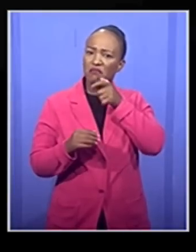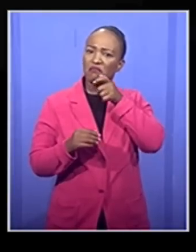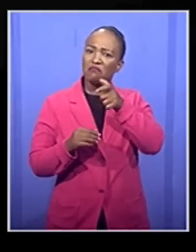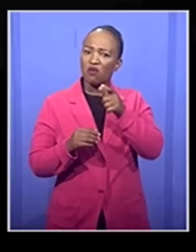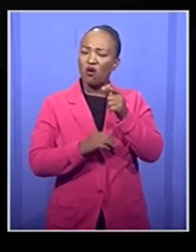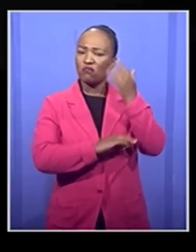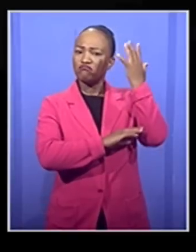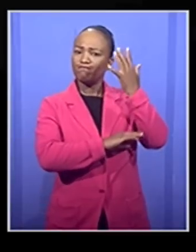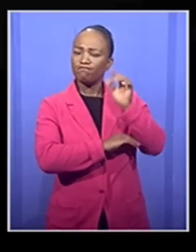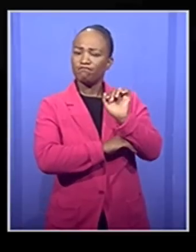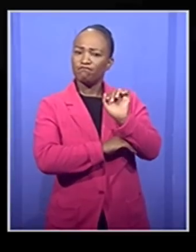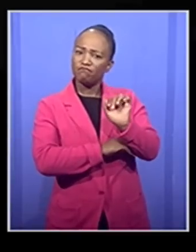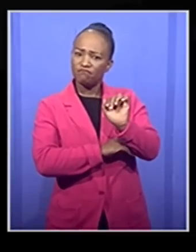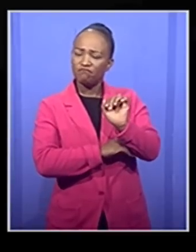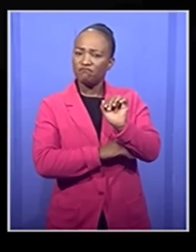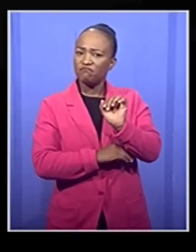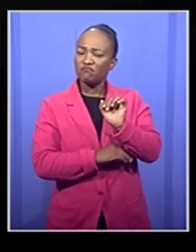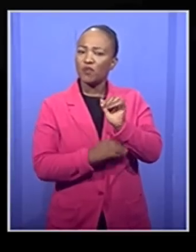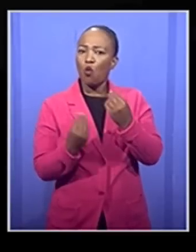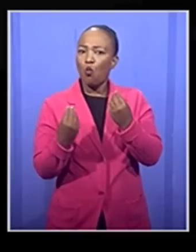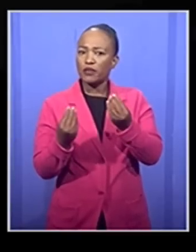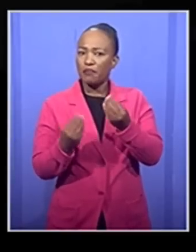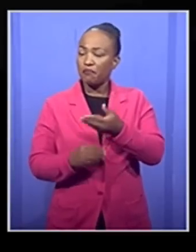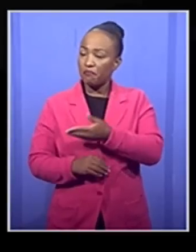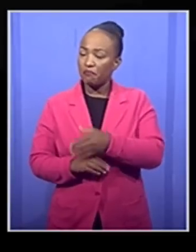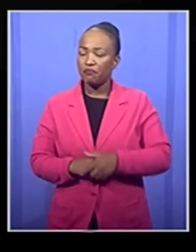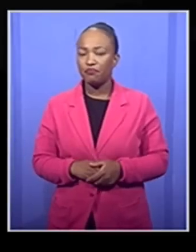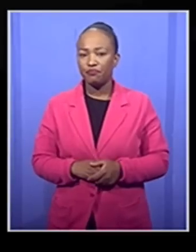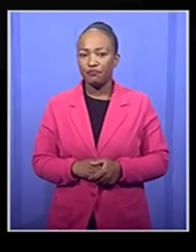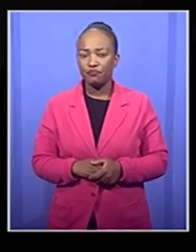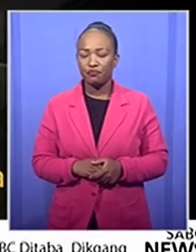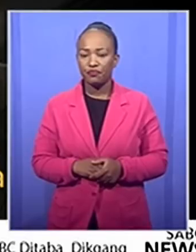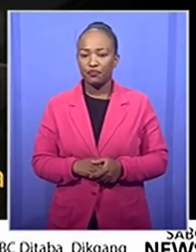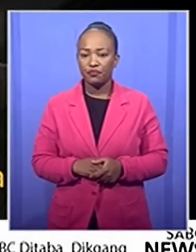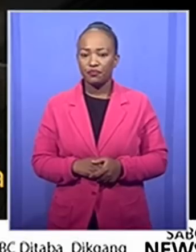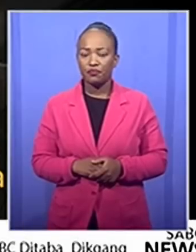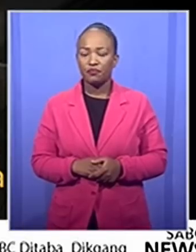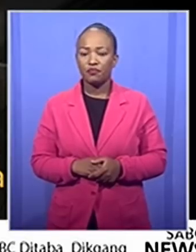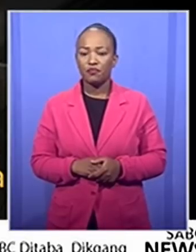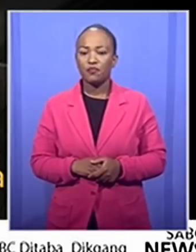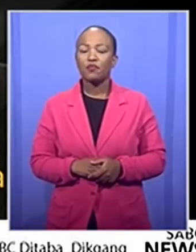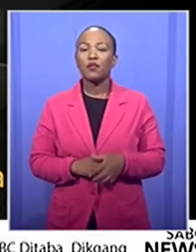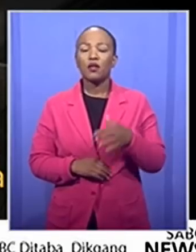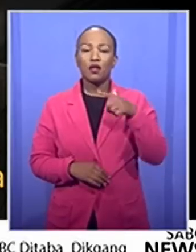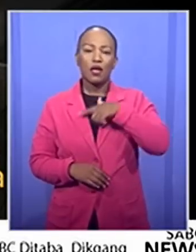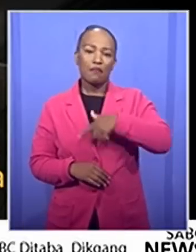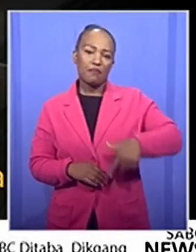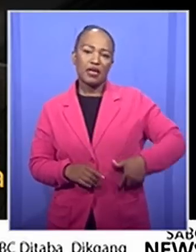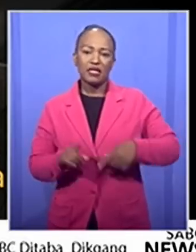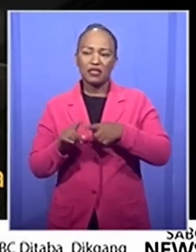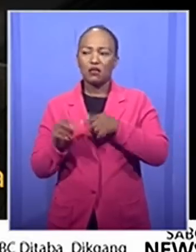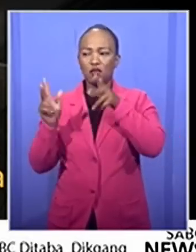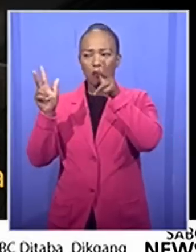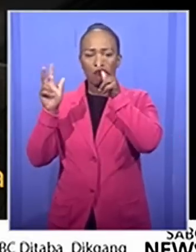polelong ya gagwe maikutlo ka WhatsApp ke ao na mo polelong ya mopresidente o ne seo ke solang